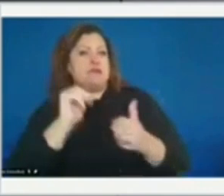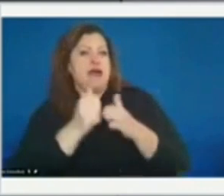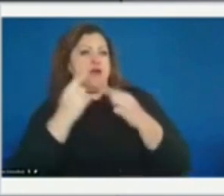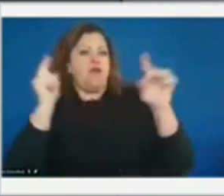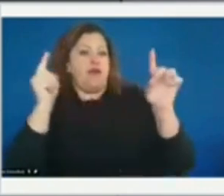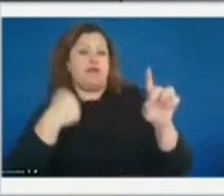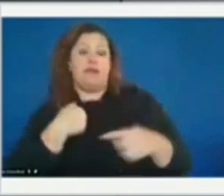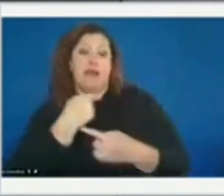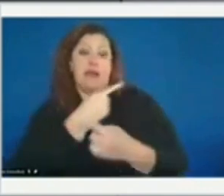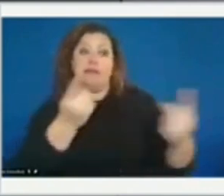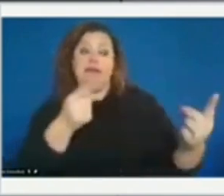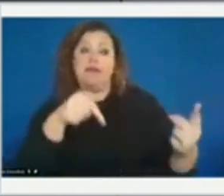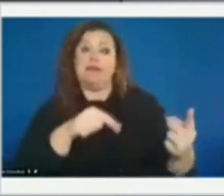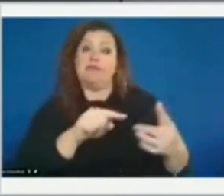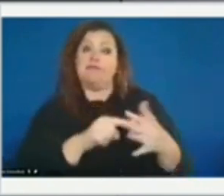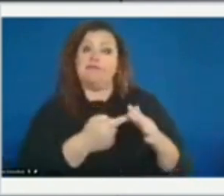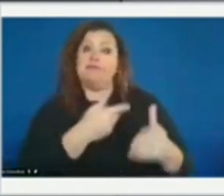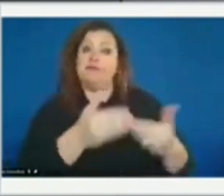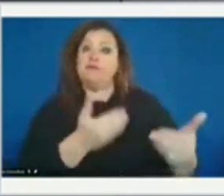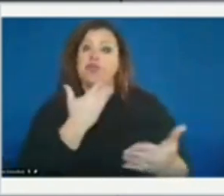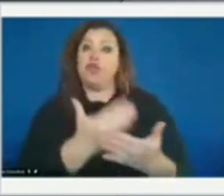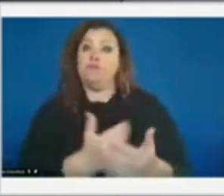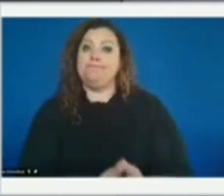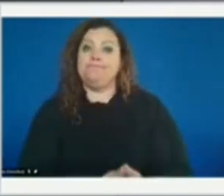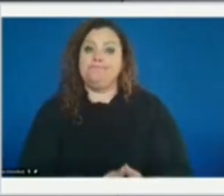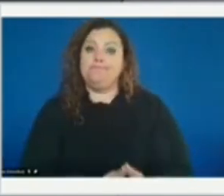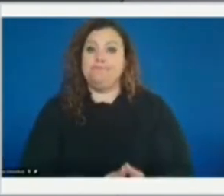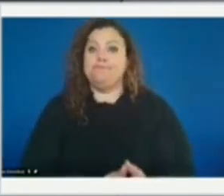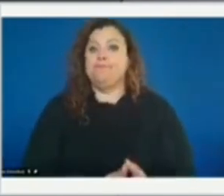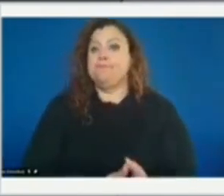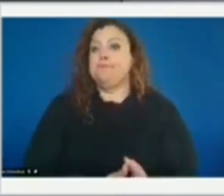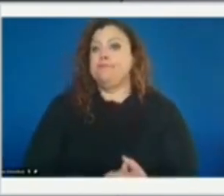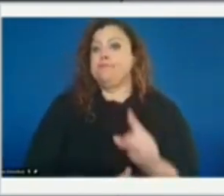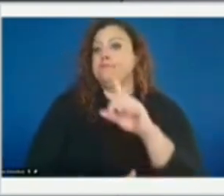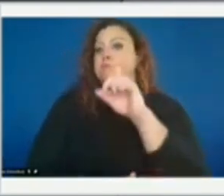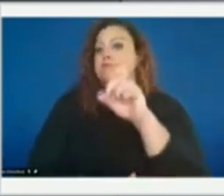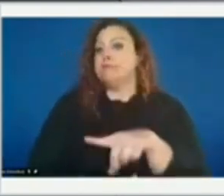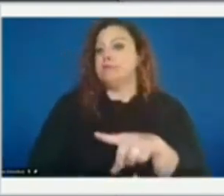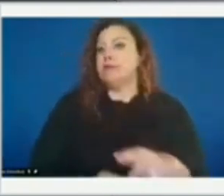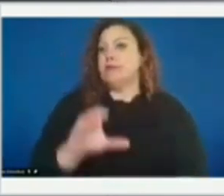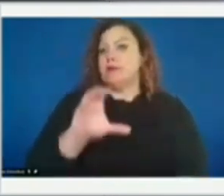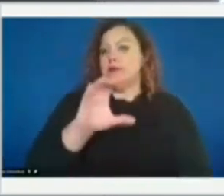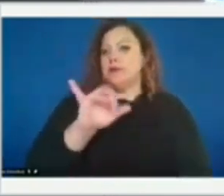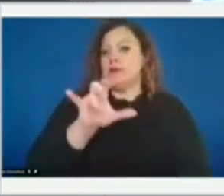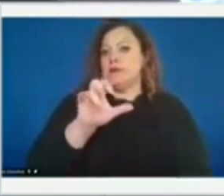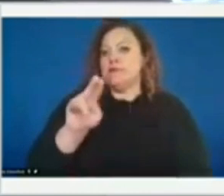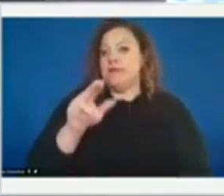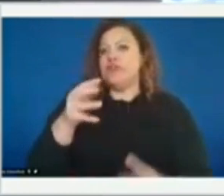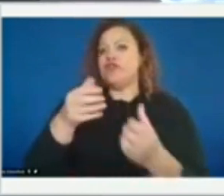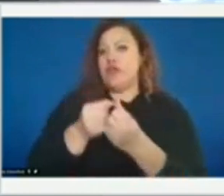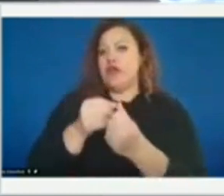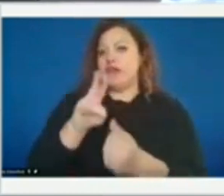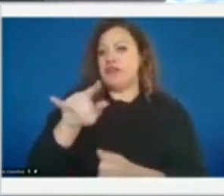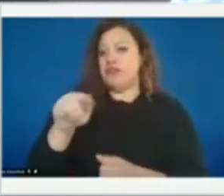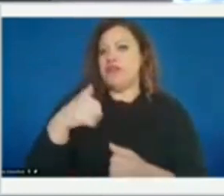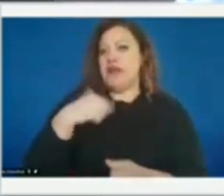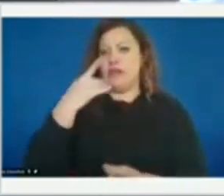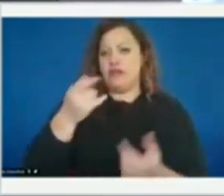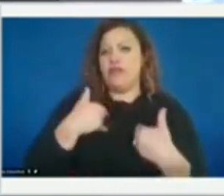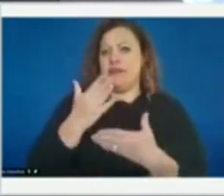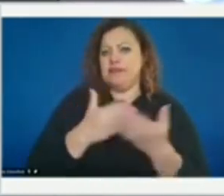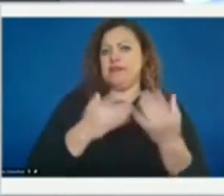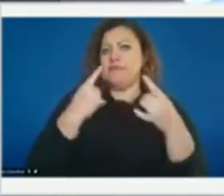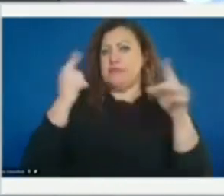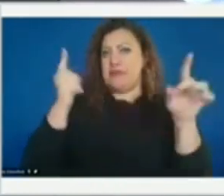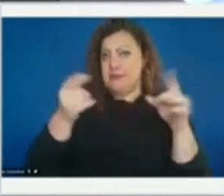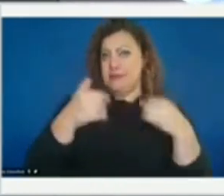start. Yes, sir. And speaking of the civilian crash unit, you guys have had some success with it. Are there any plans to expand